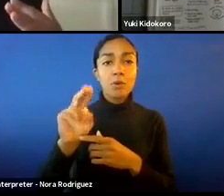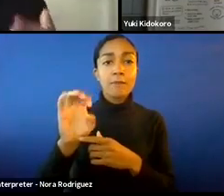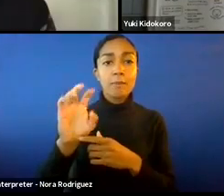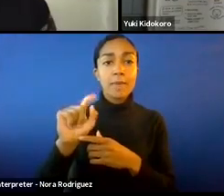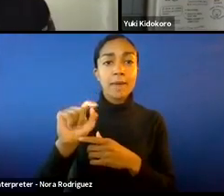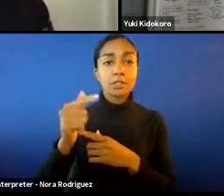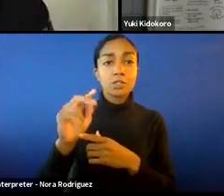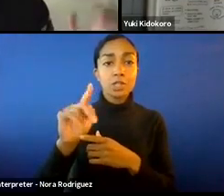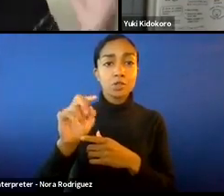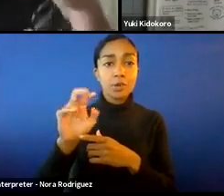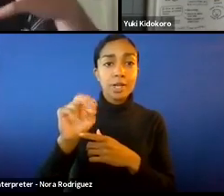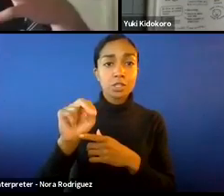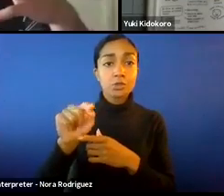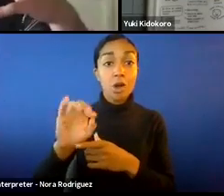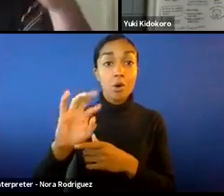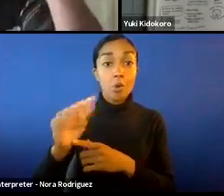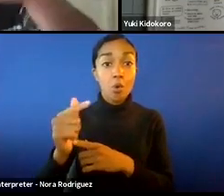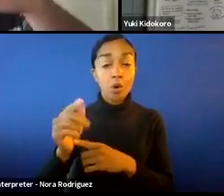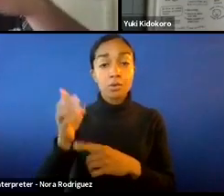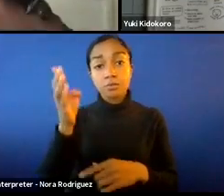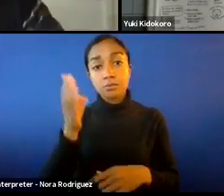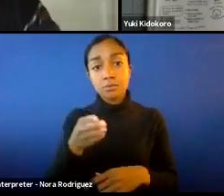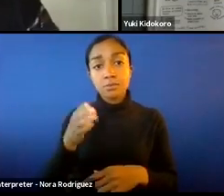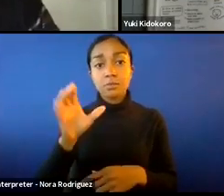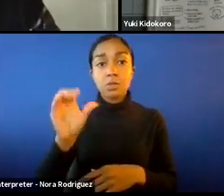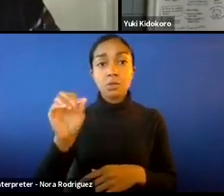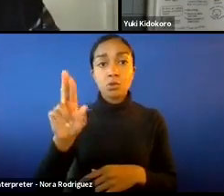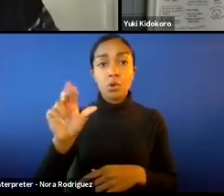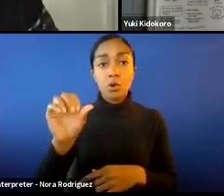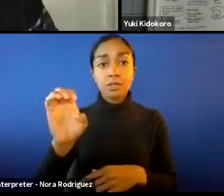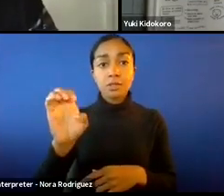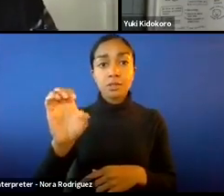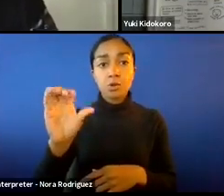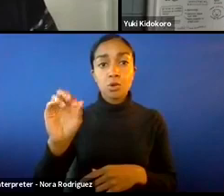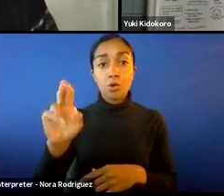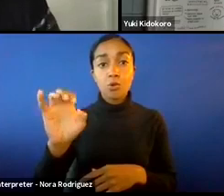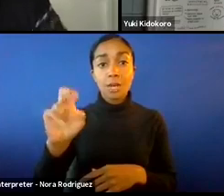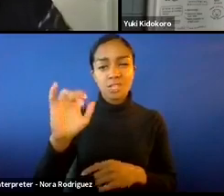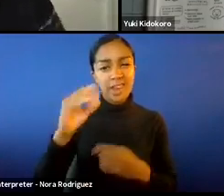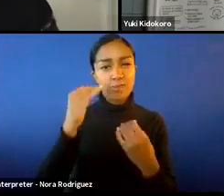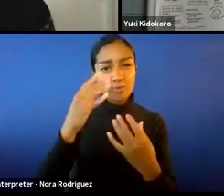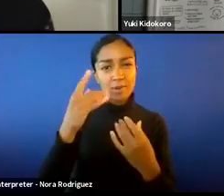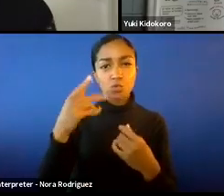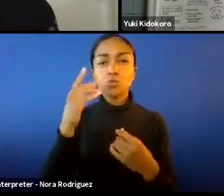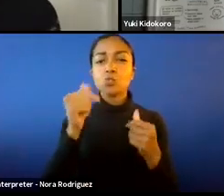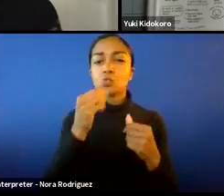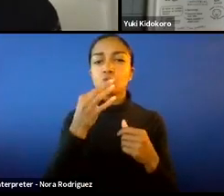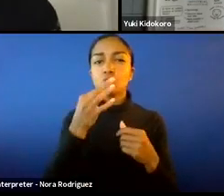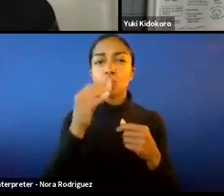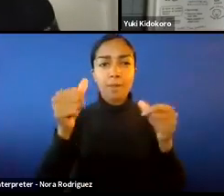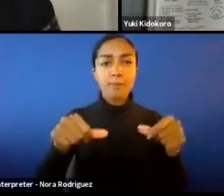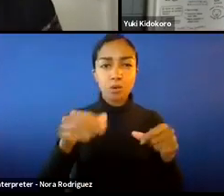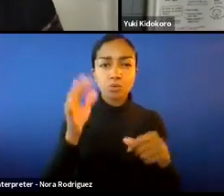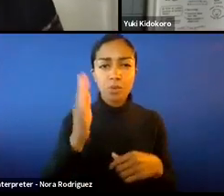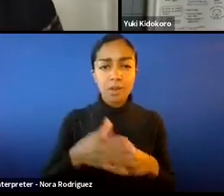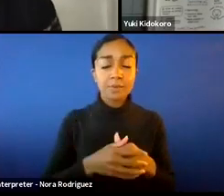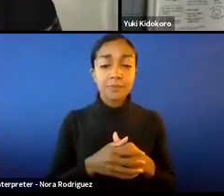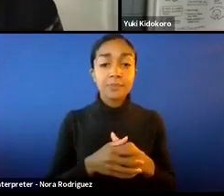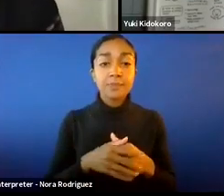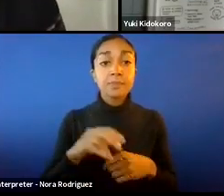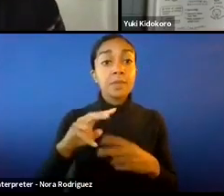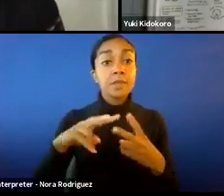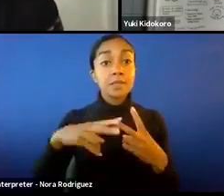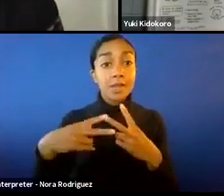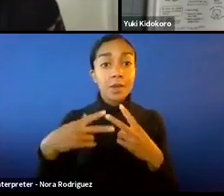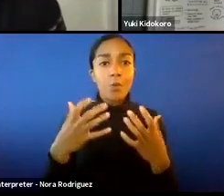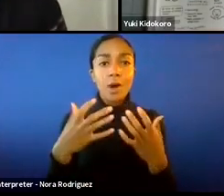movementgeneration.org/course correction. This information will be on a slide following this announcement. Secondly, just want to give folks a heads up